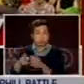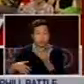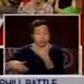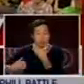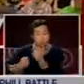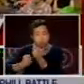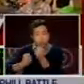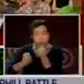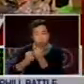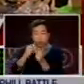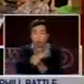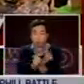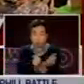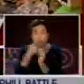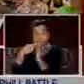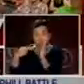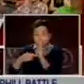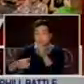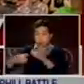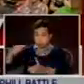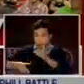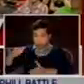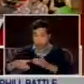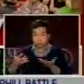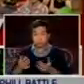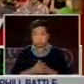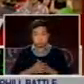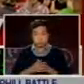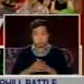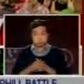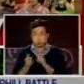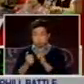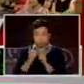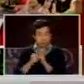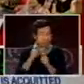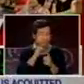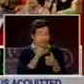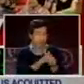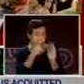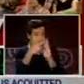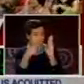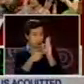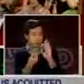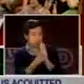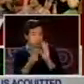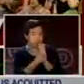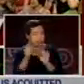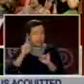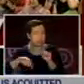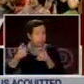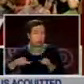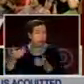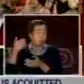authority the rules of court. Eh yun pala, hindi natin susundin ang rules of evidence. Hindi ka pwede magdala maski anong papel sa